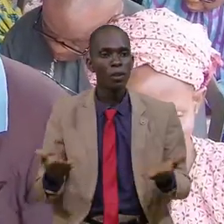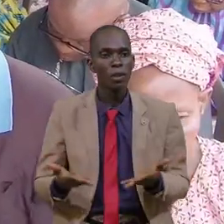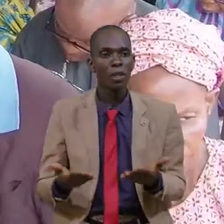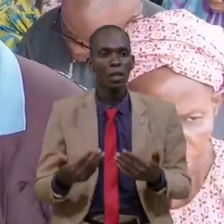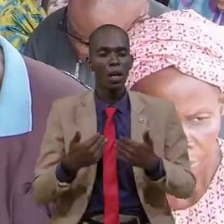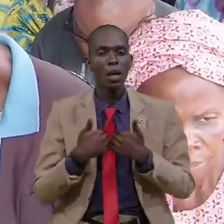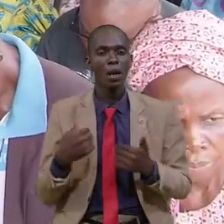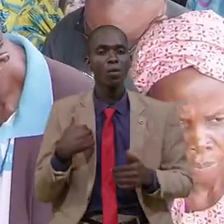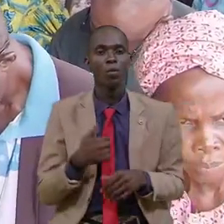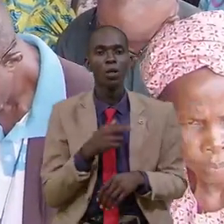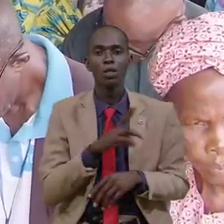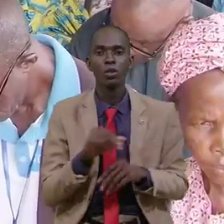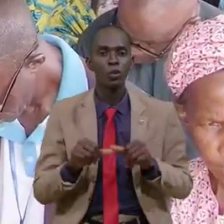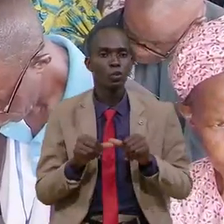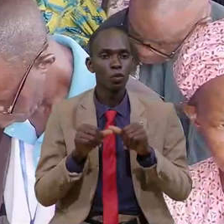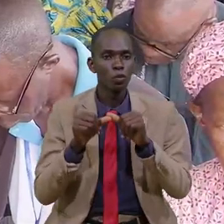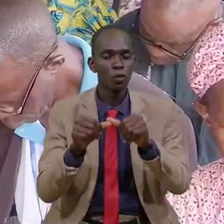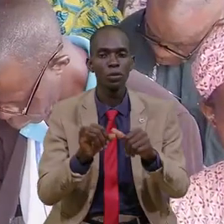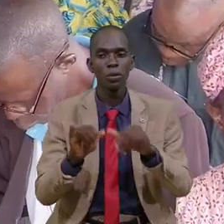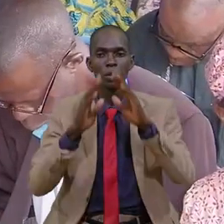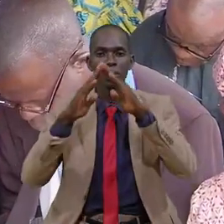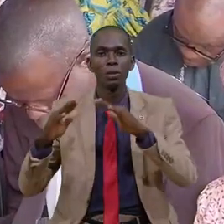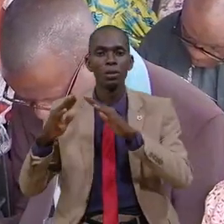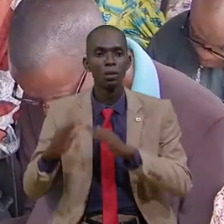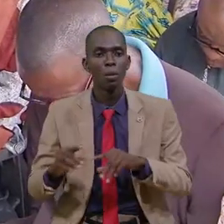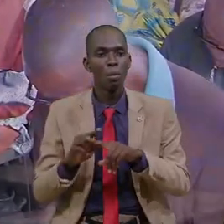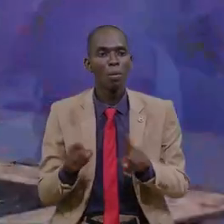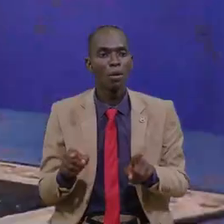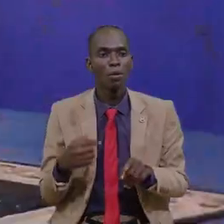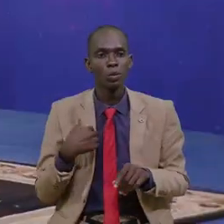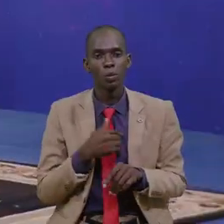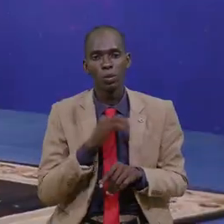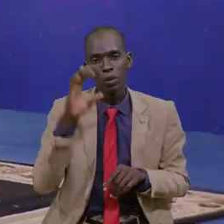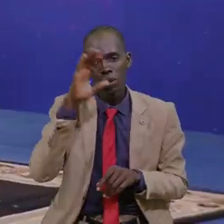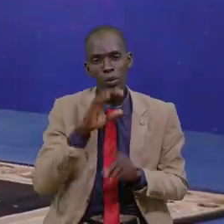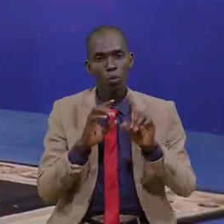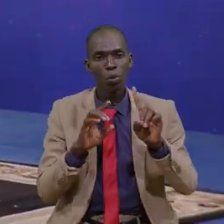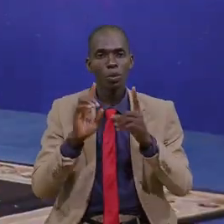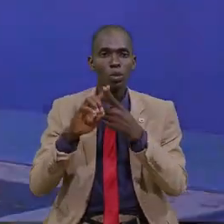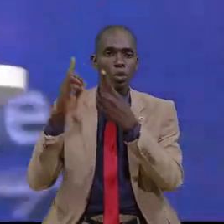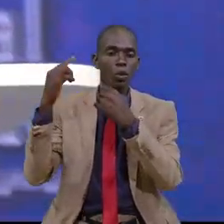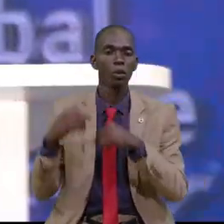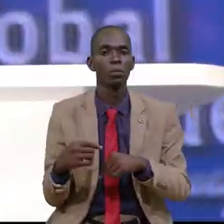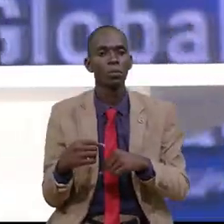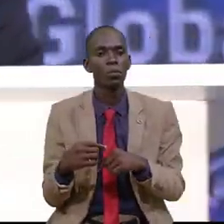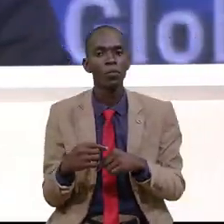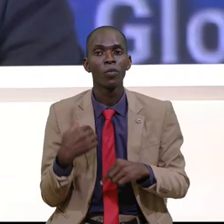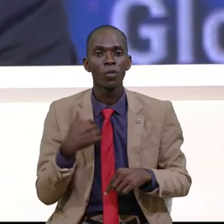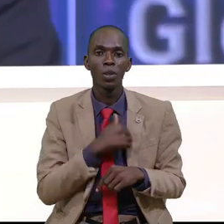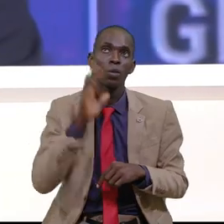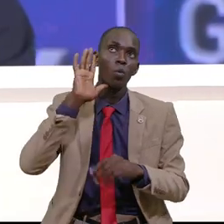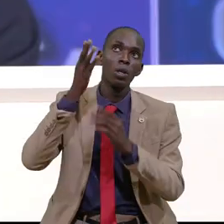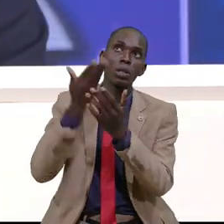for here have we no continuing city, but we seek one to come. We'll get there